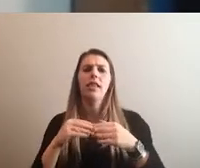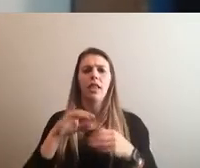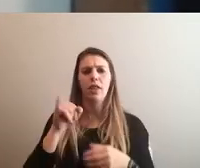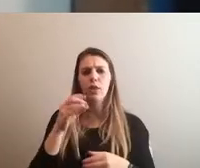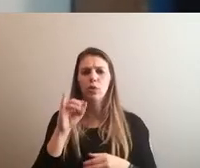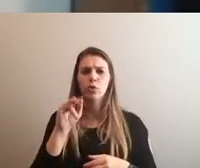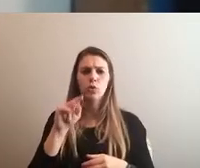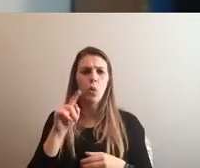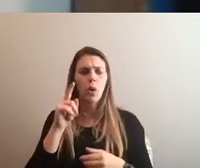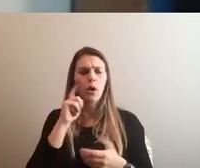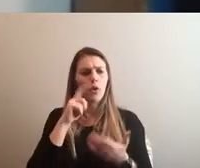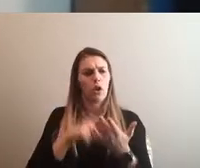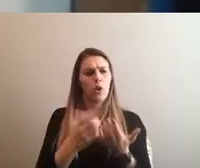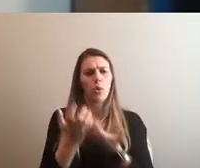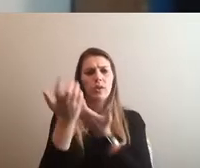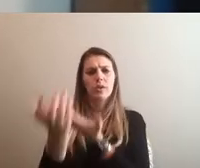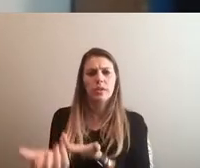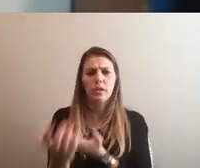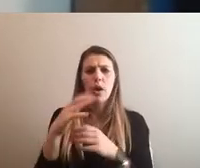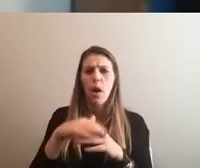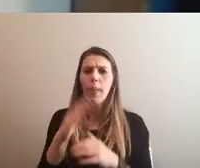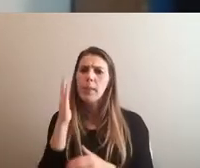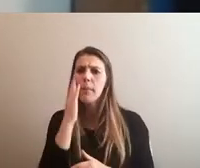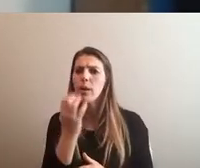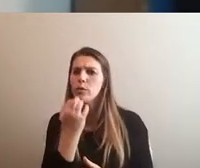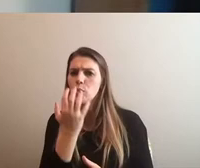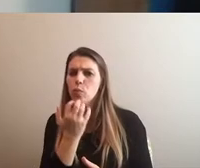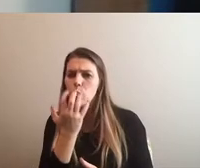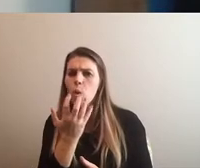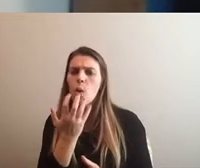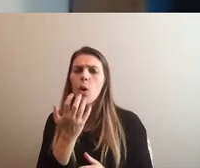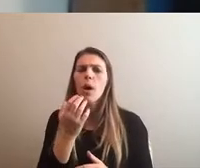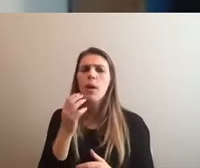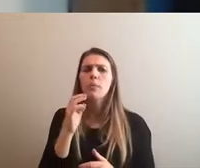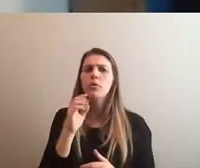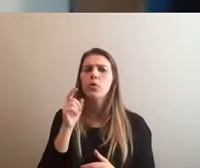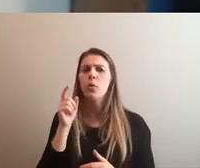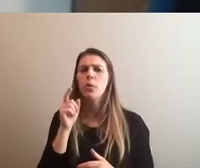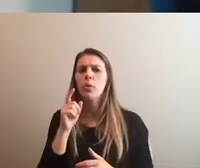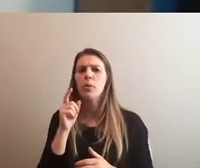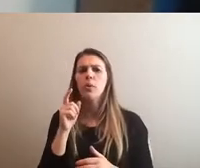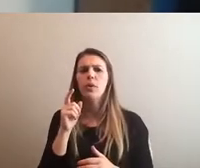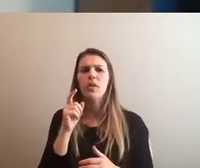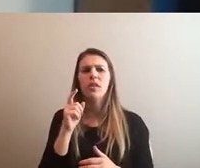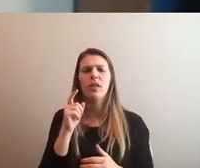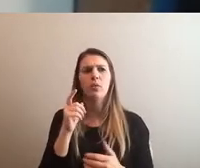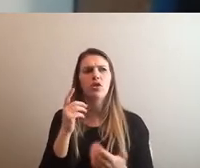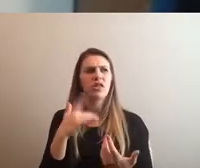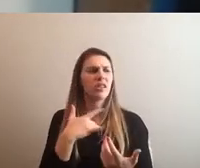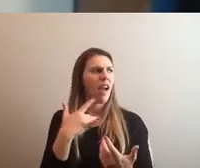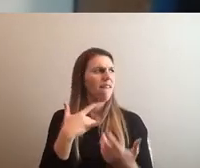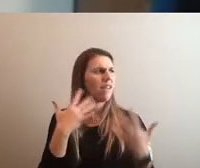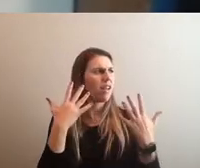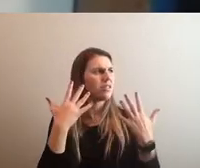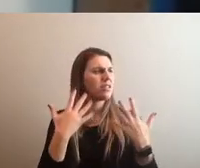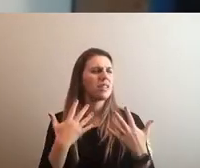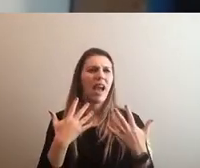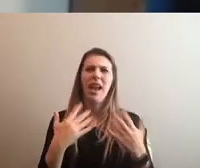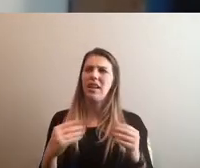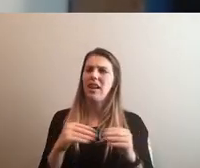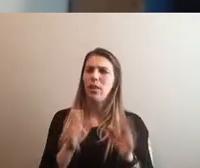put her on the warming bed. And immediately the tone changed to one of just somberness